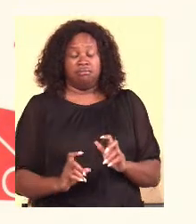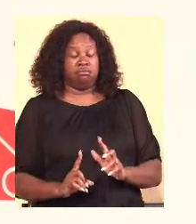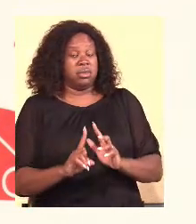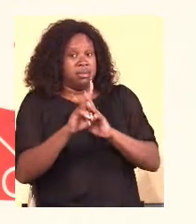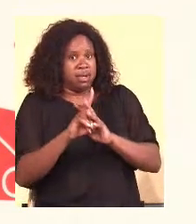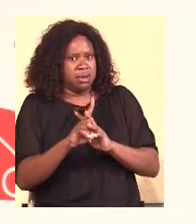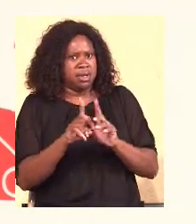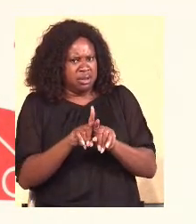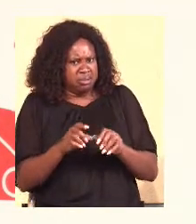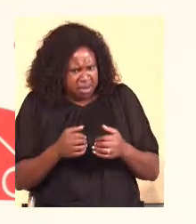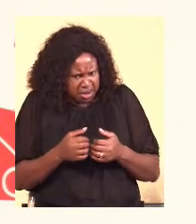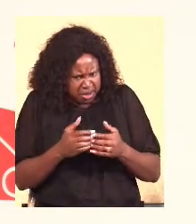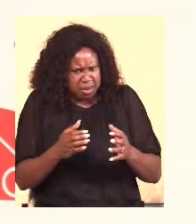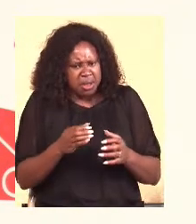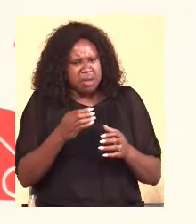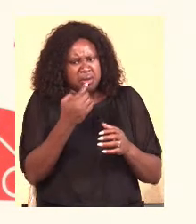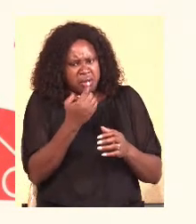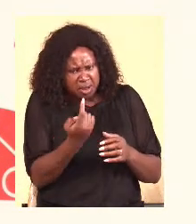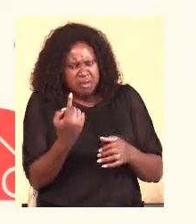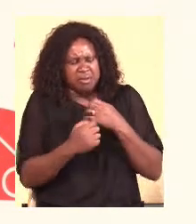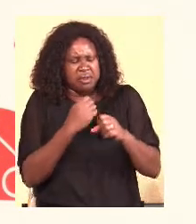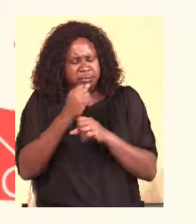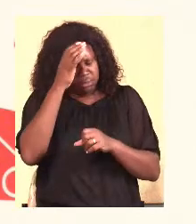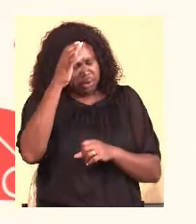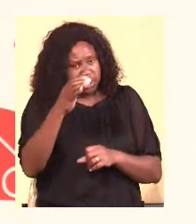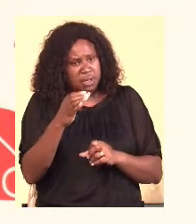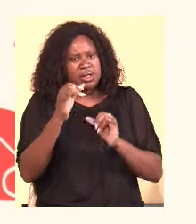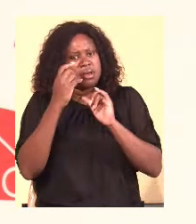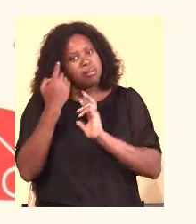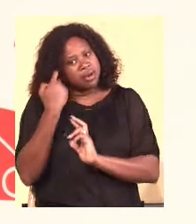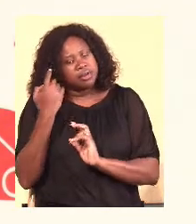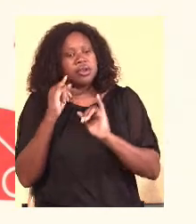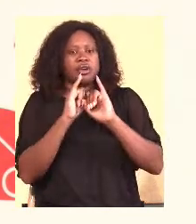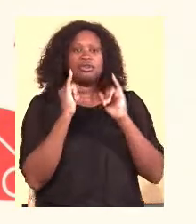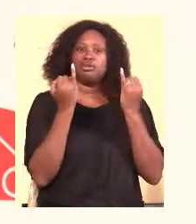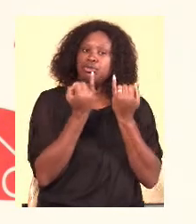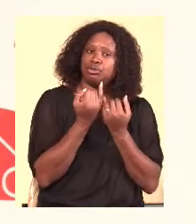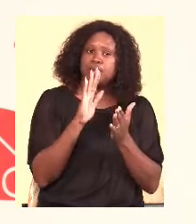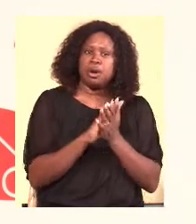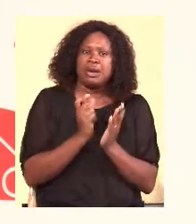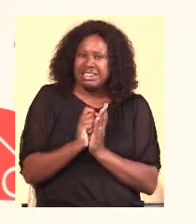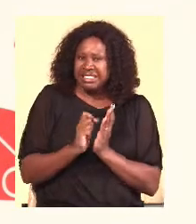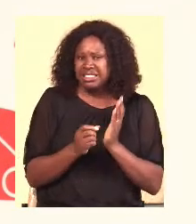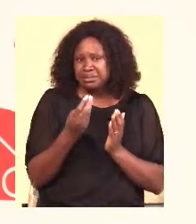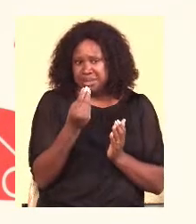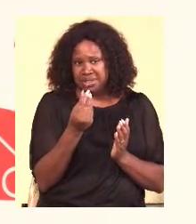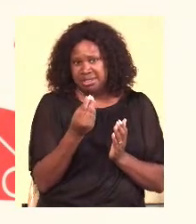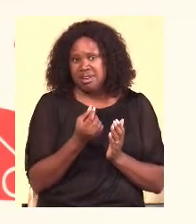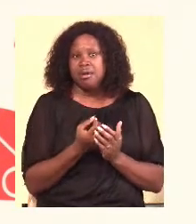arise, like at the beginning of each academic year, the ministry and institutions with regards to registration fee, I'm